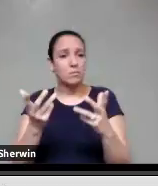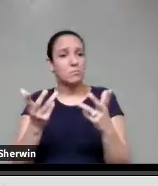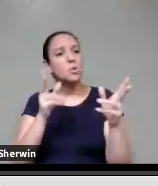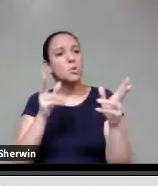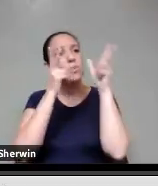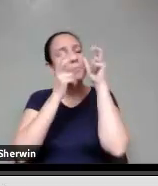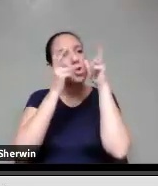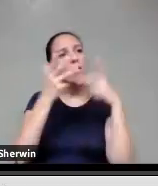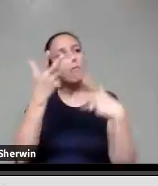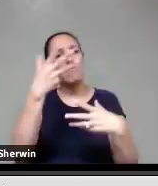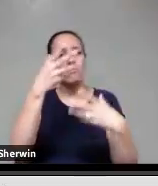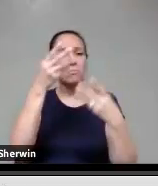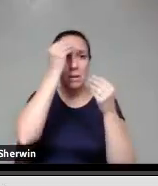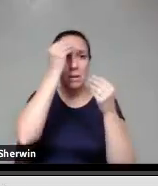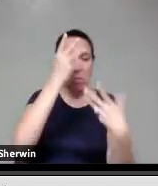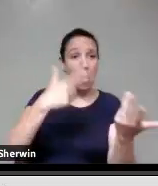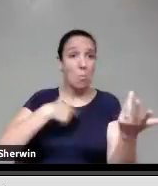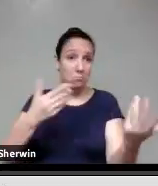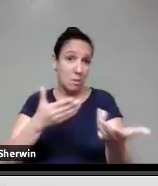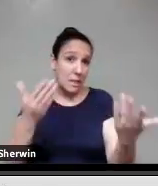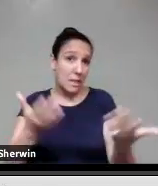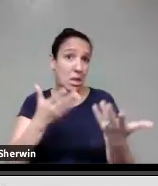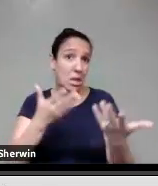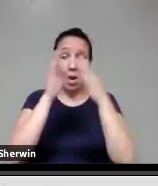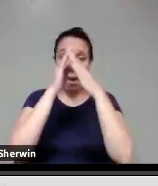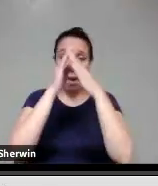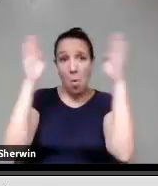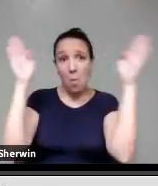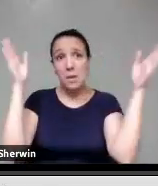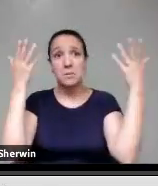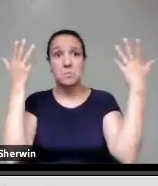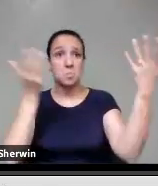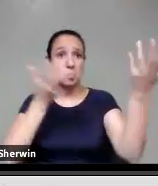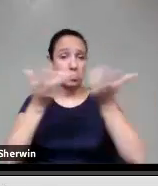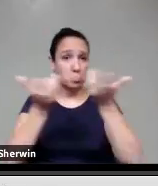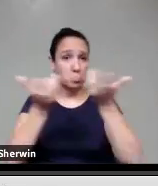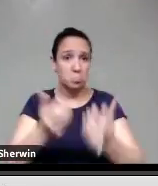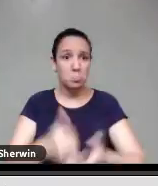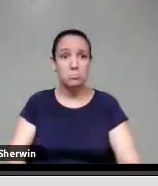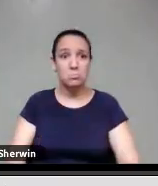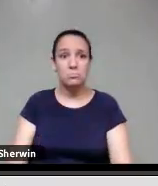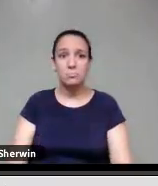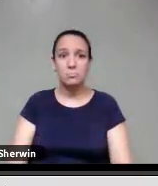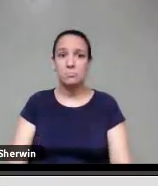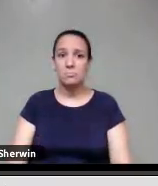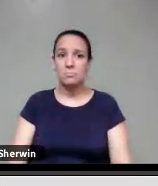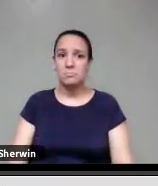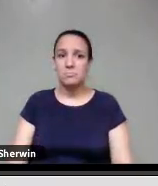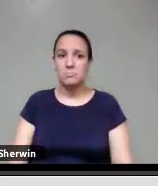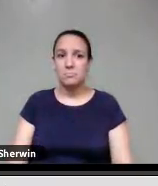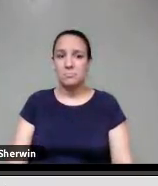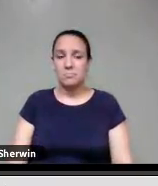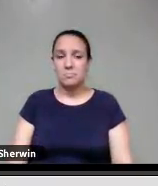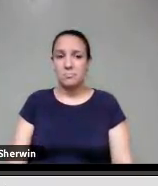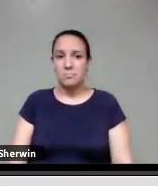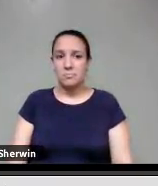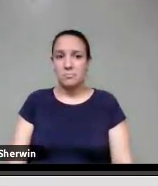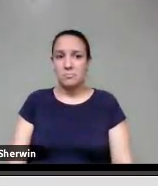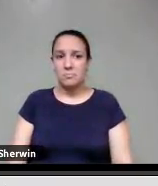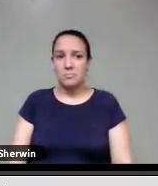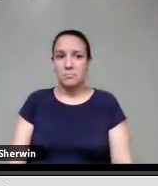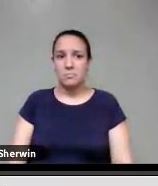let them know that you're available, you're open to listening to them, and so forth. Involving patrons can also